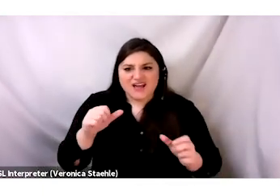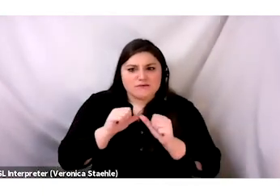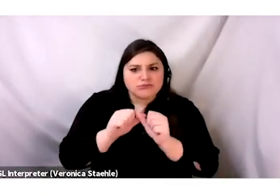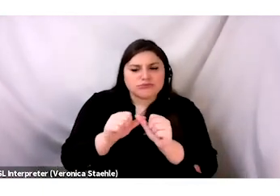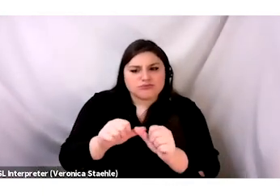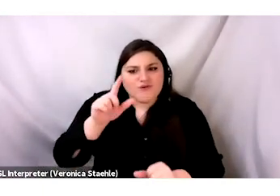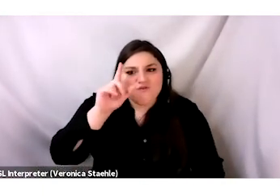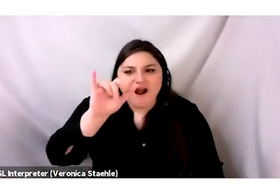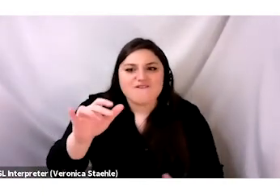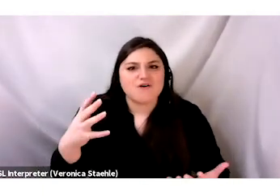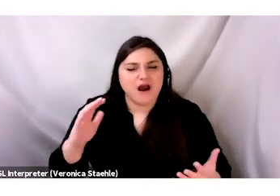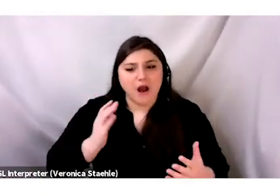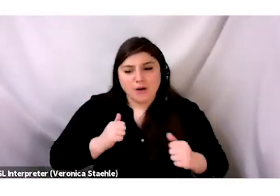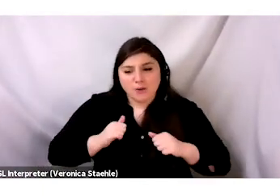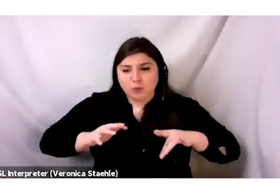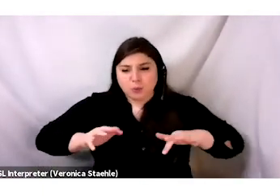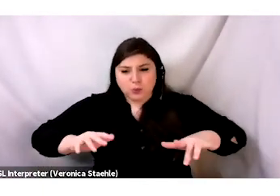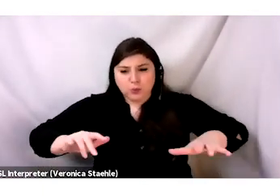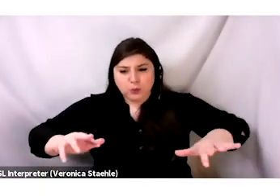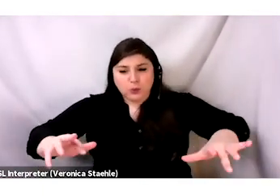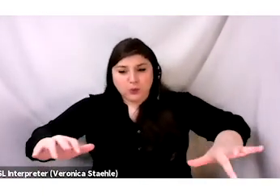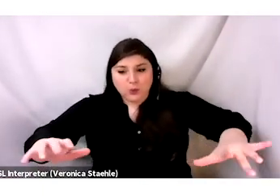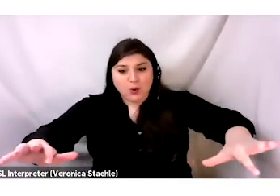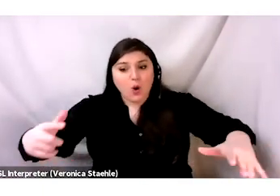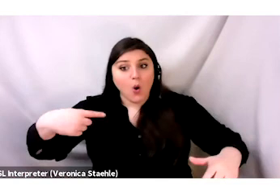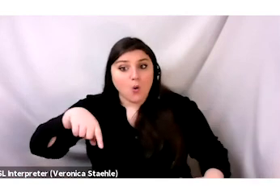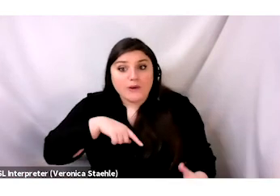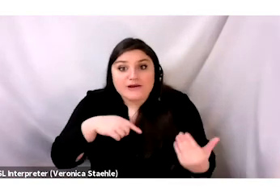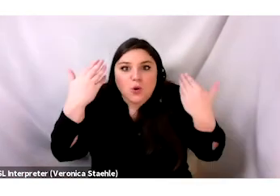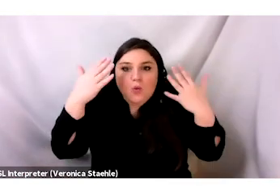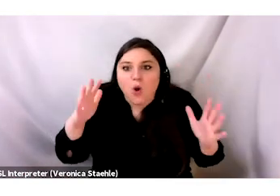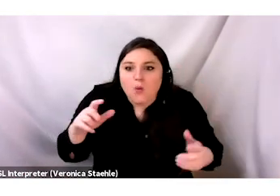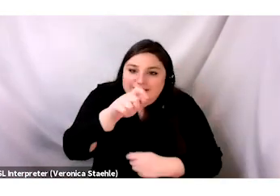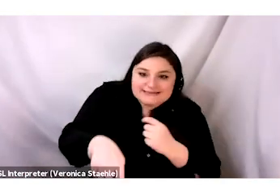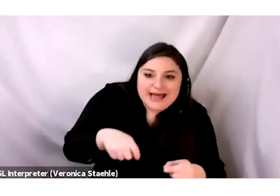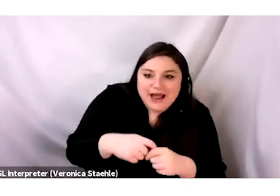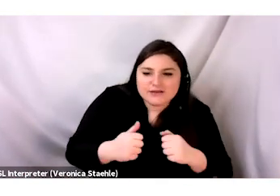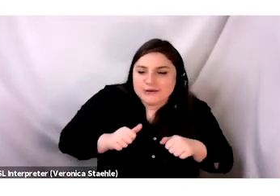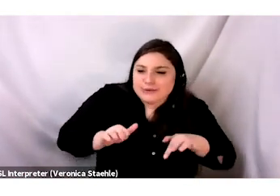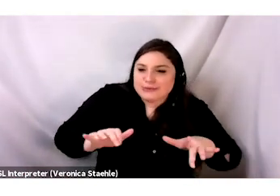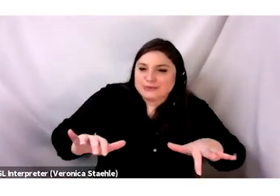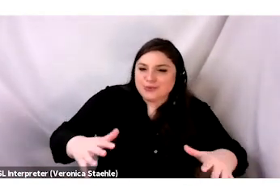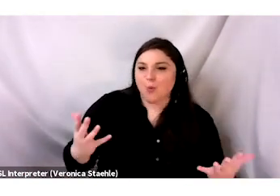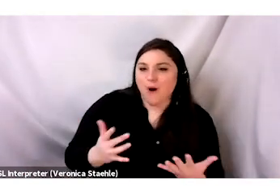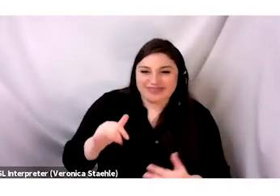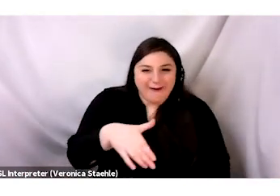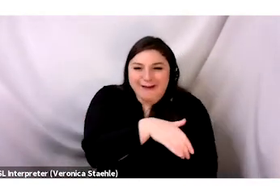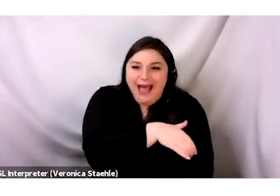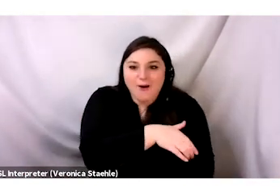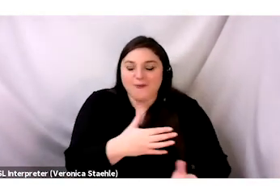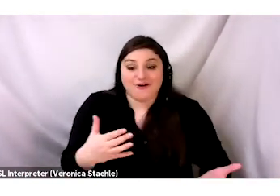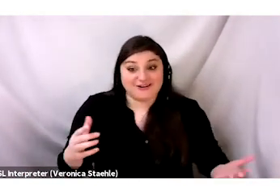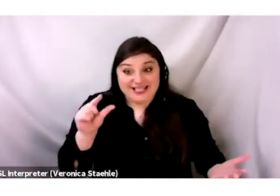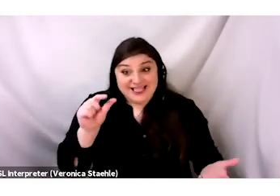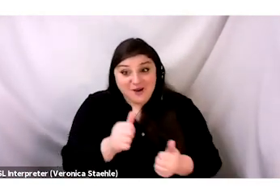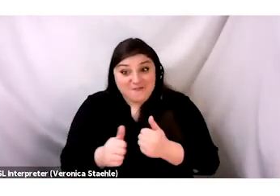We can't really know the reality of it. We can just sort of maybe draw closer to it. And I